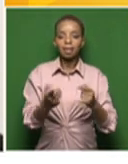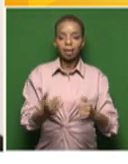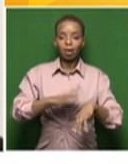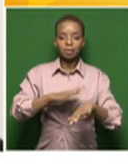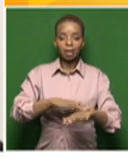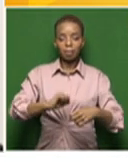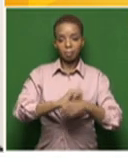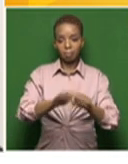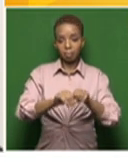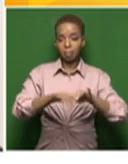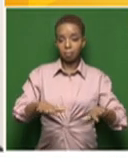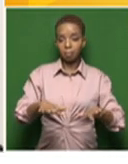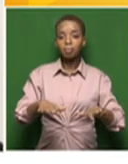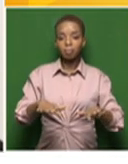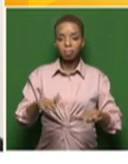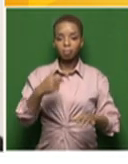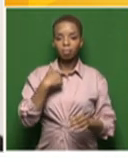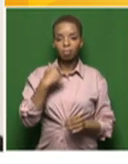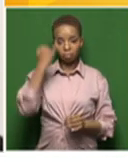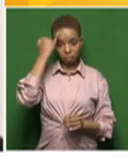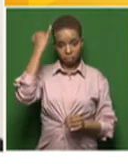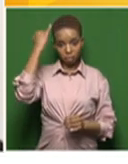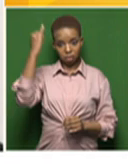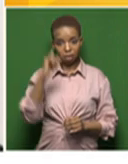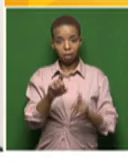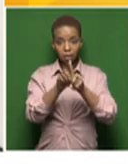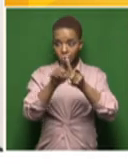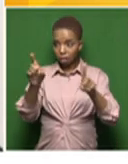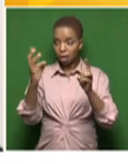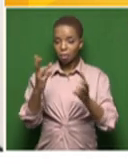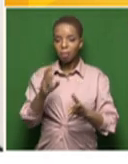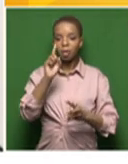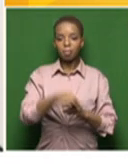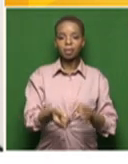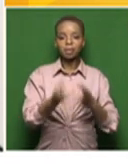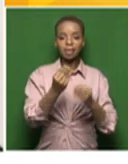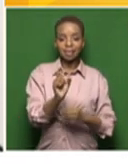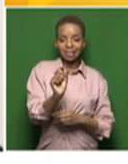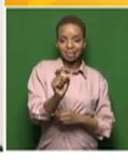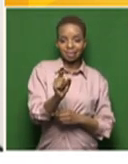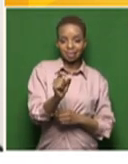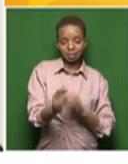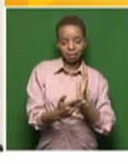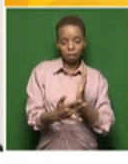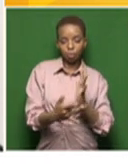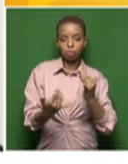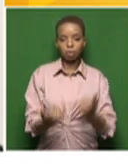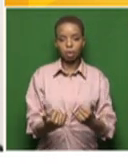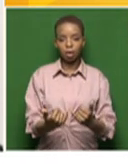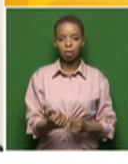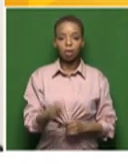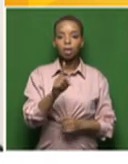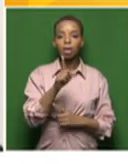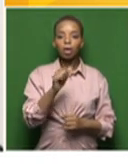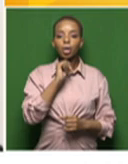I would imagine there's no reason for anyone to not get into this technology now. And not only become an early adopter of